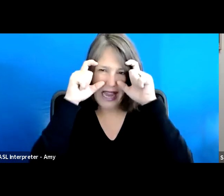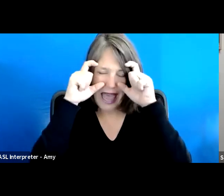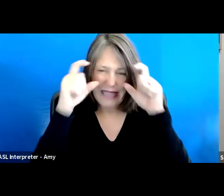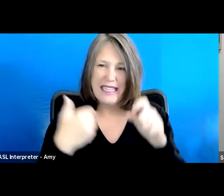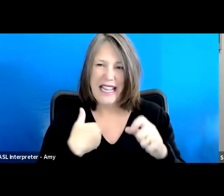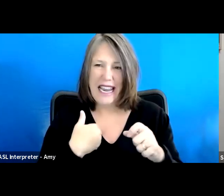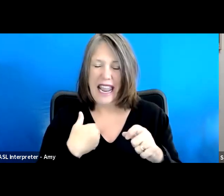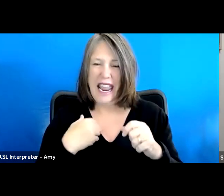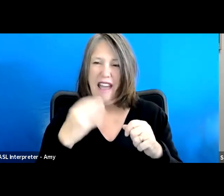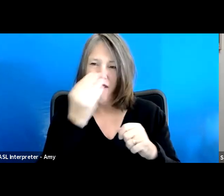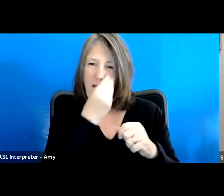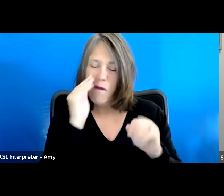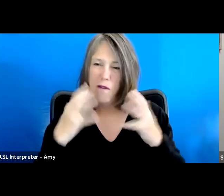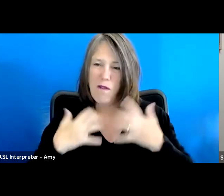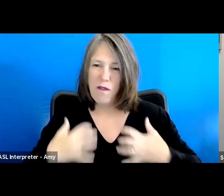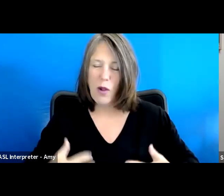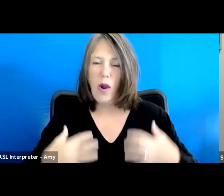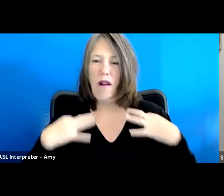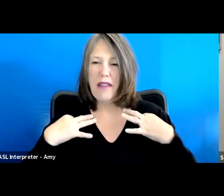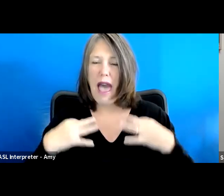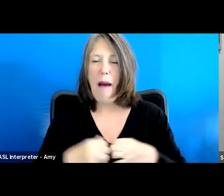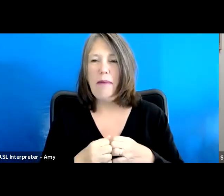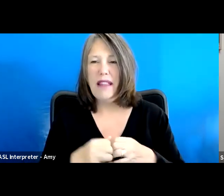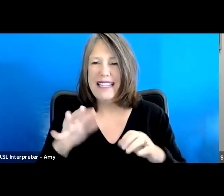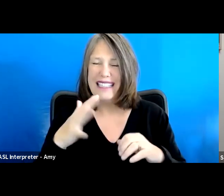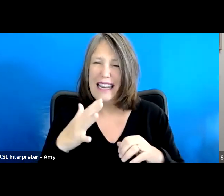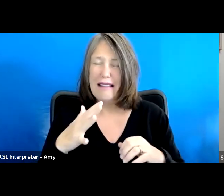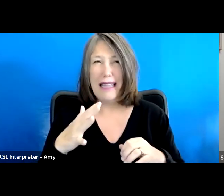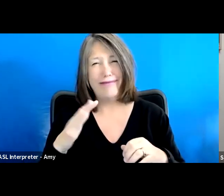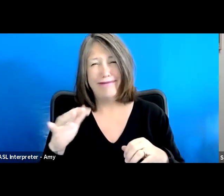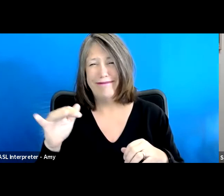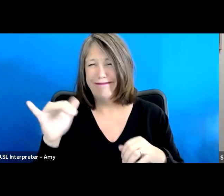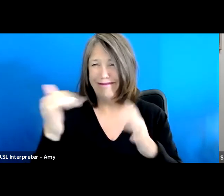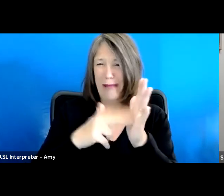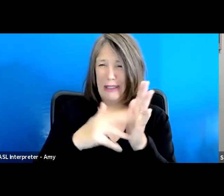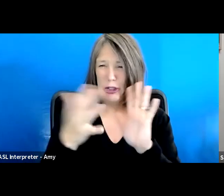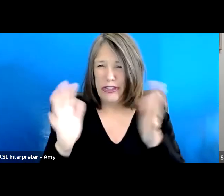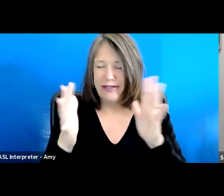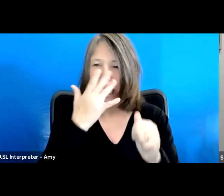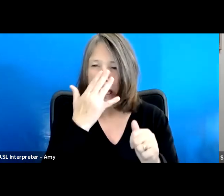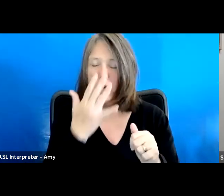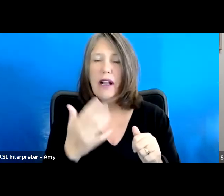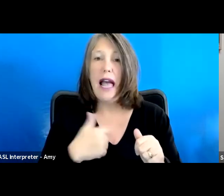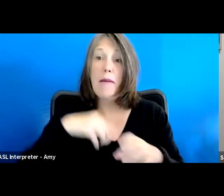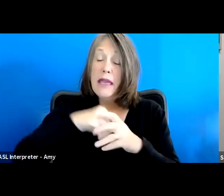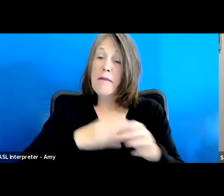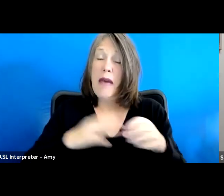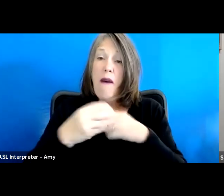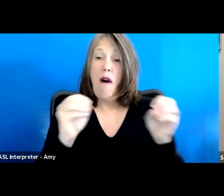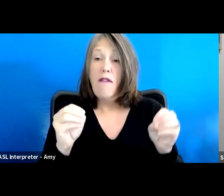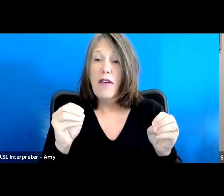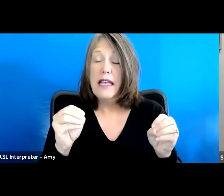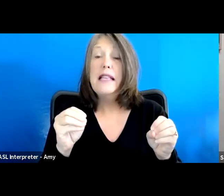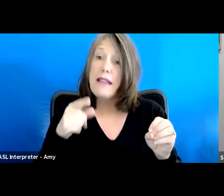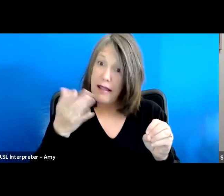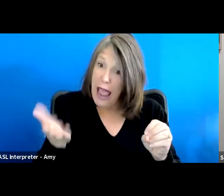a floral printed top on. That's kind of a mustard color. I am sitting in my office at the